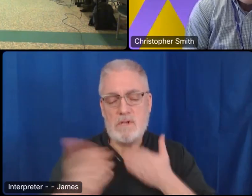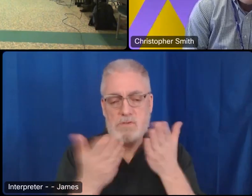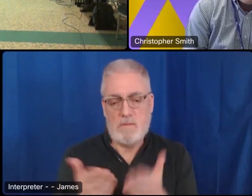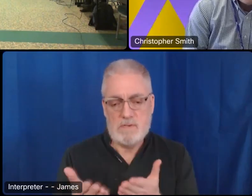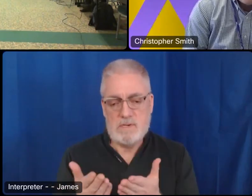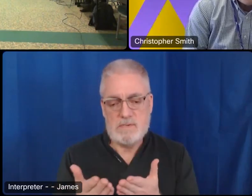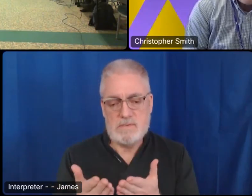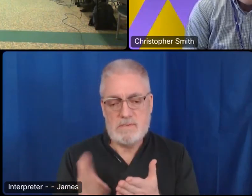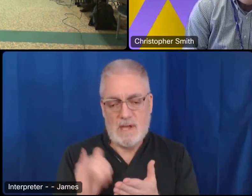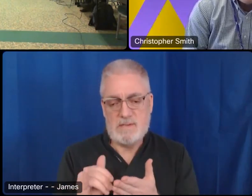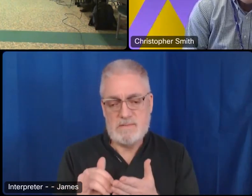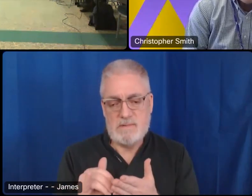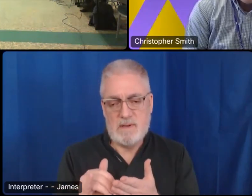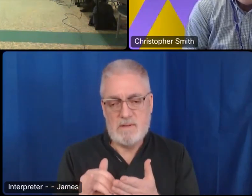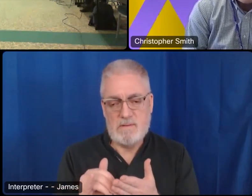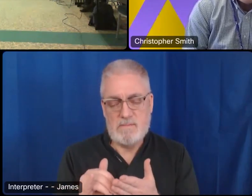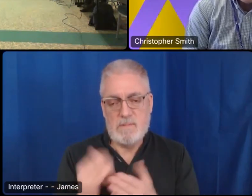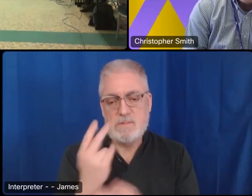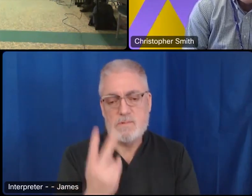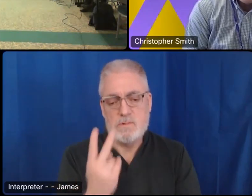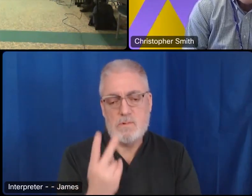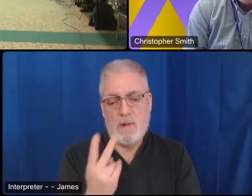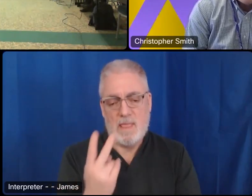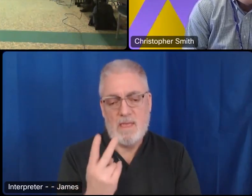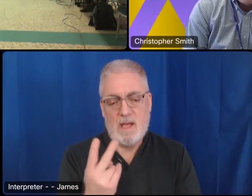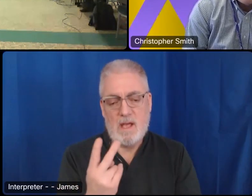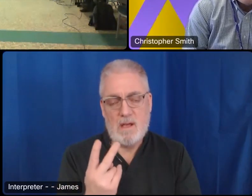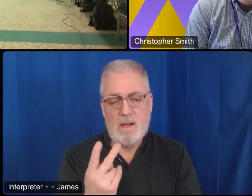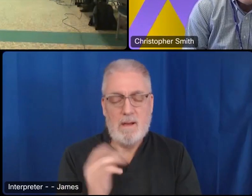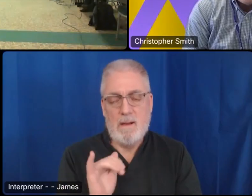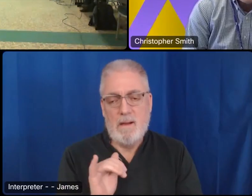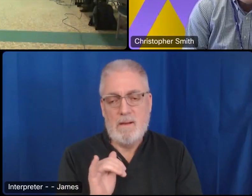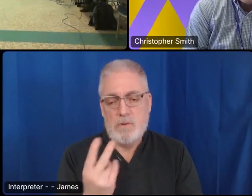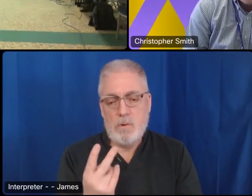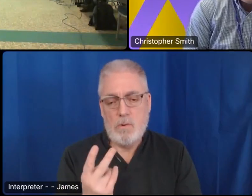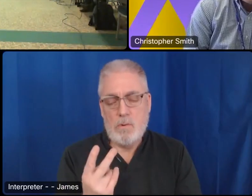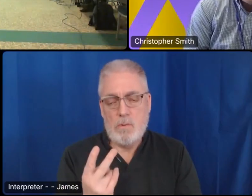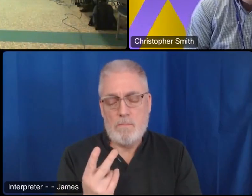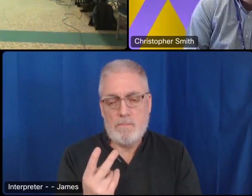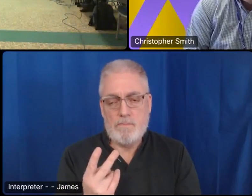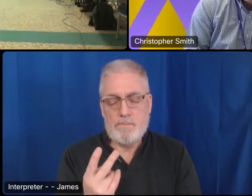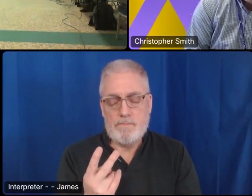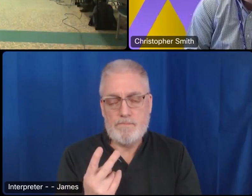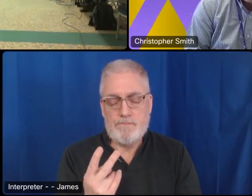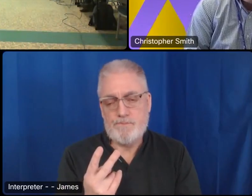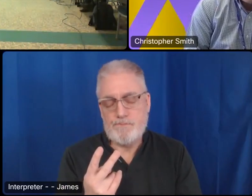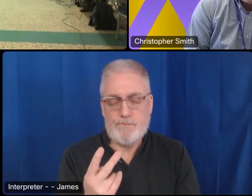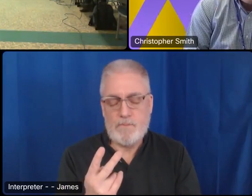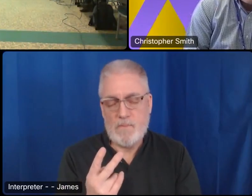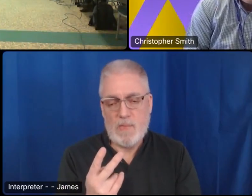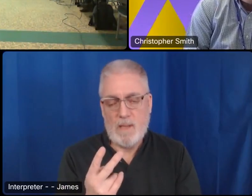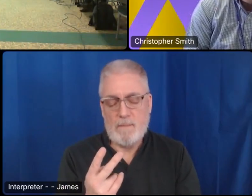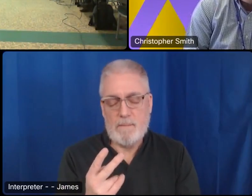are the really the closer to the ground resources that you can also reach out to for